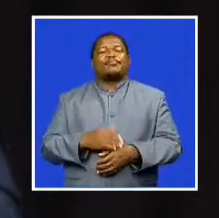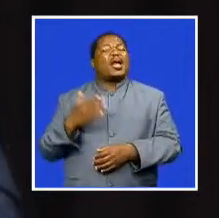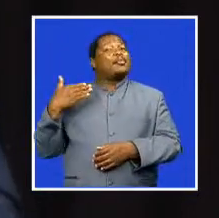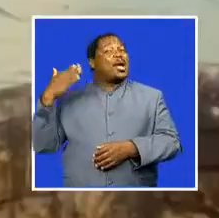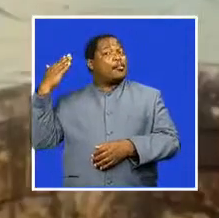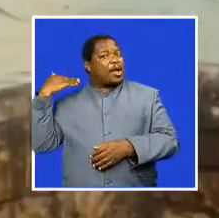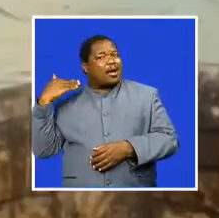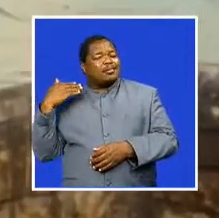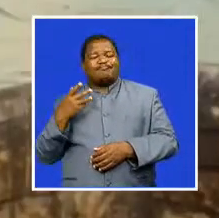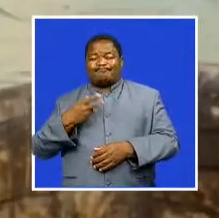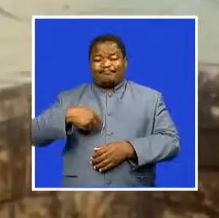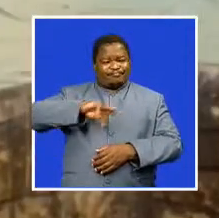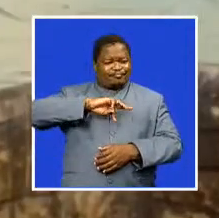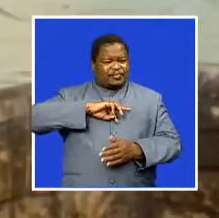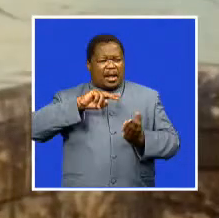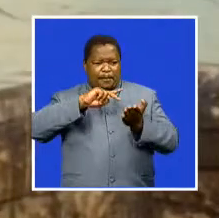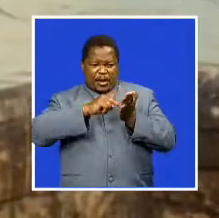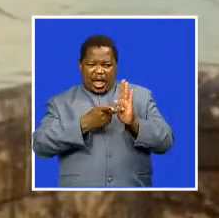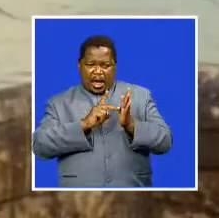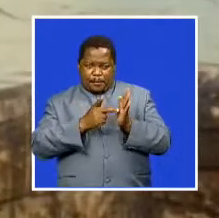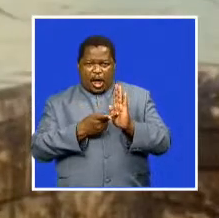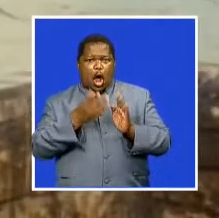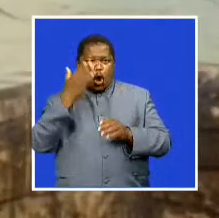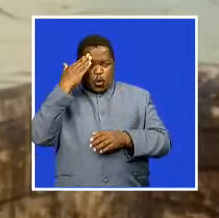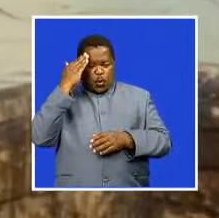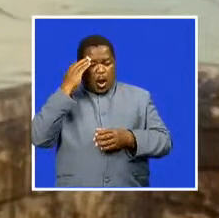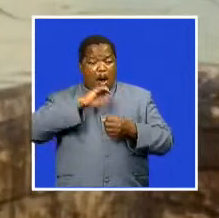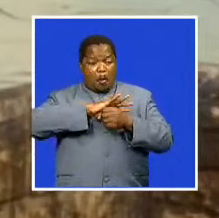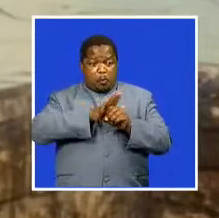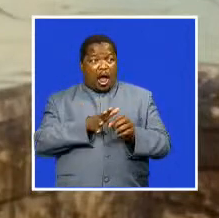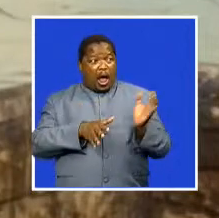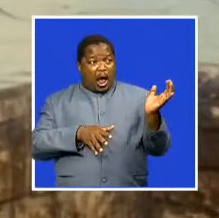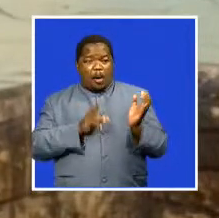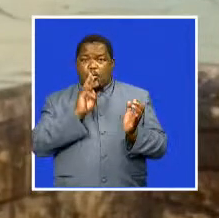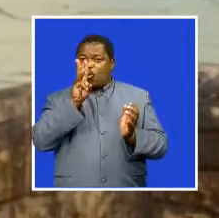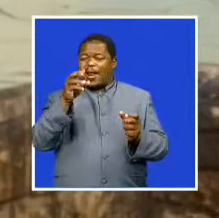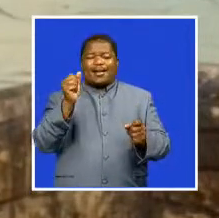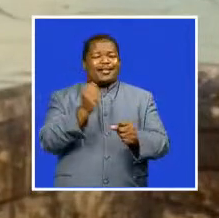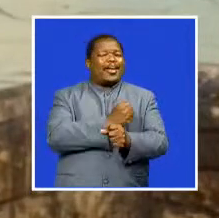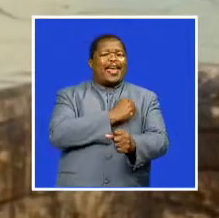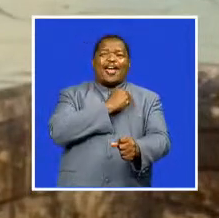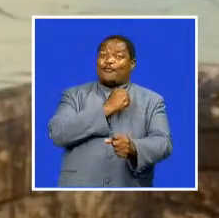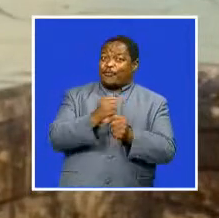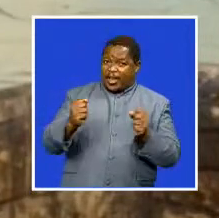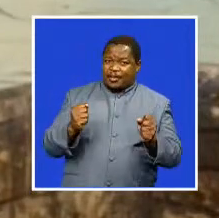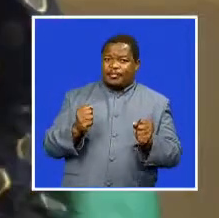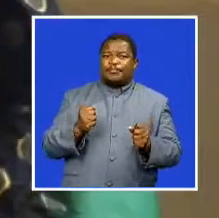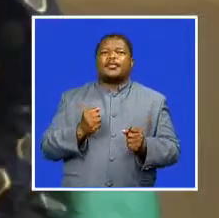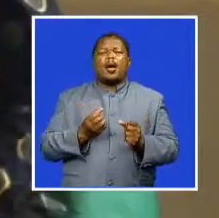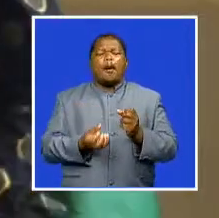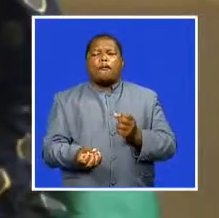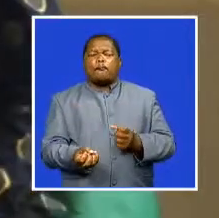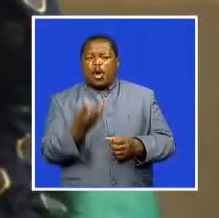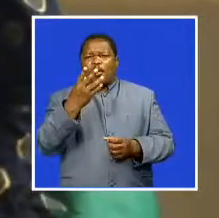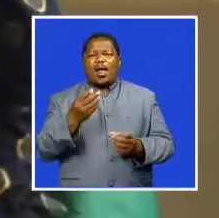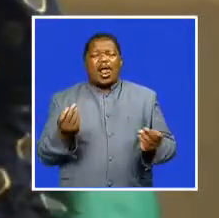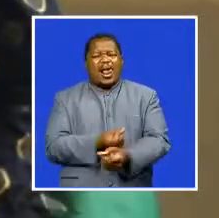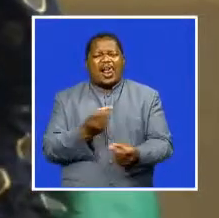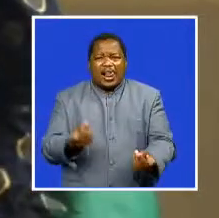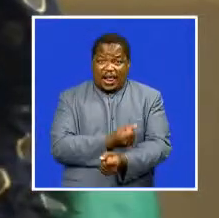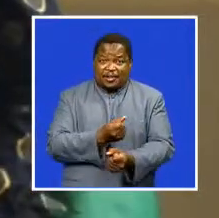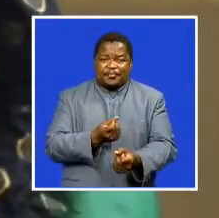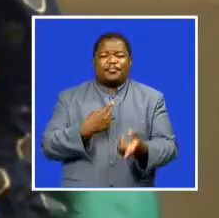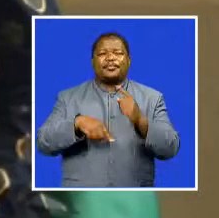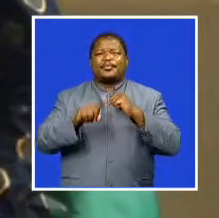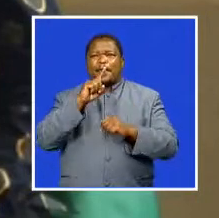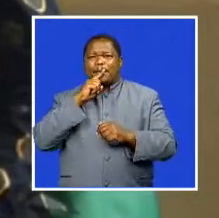look back with pride at the unity and determination that has characterized our gallant